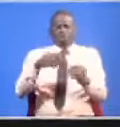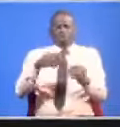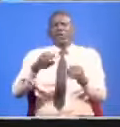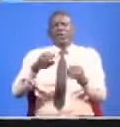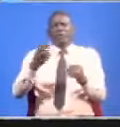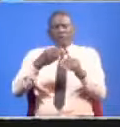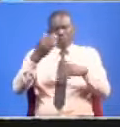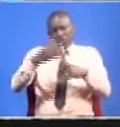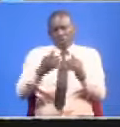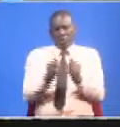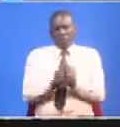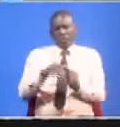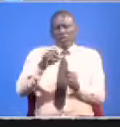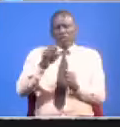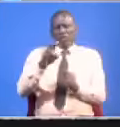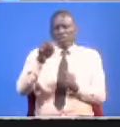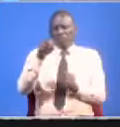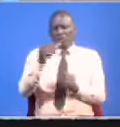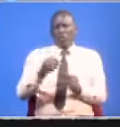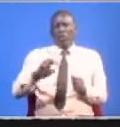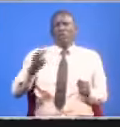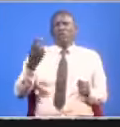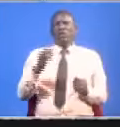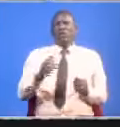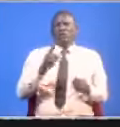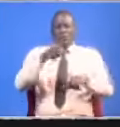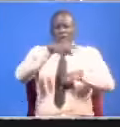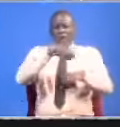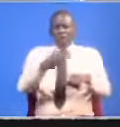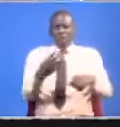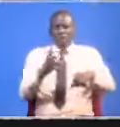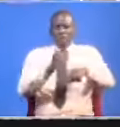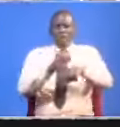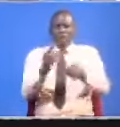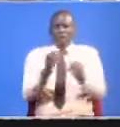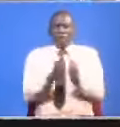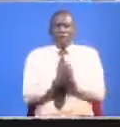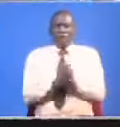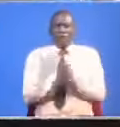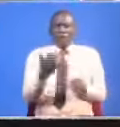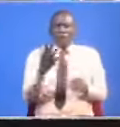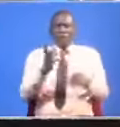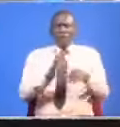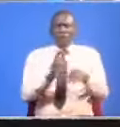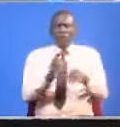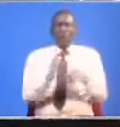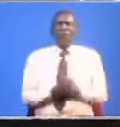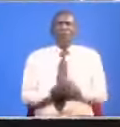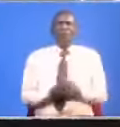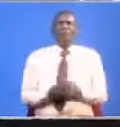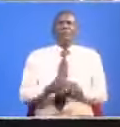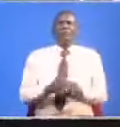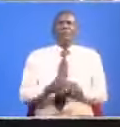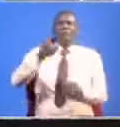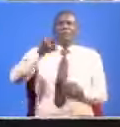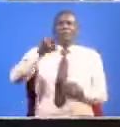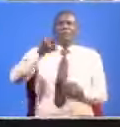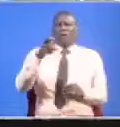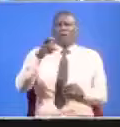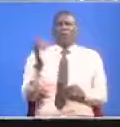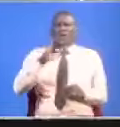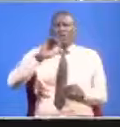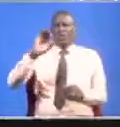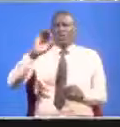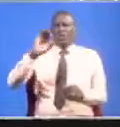challenger, Saoli Selelo, was second in 1 hour, 4 minutes and 5 seconds. Ifantas Njeri finished